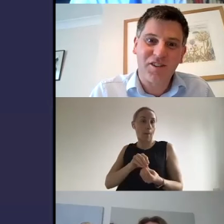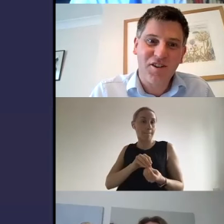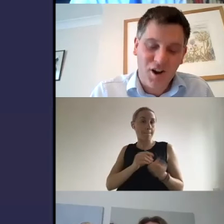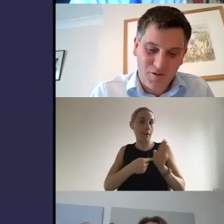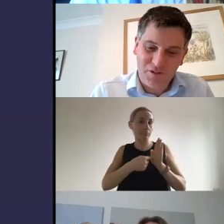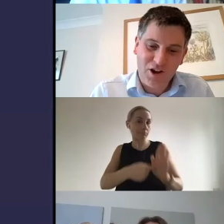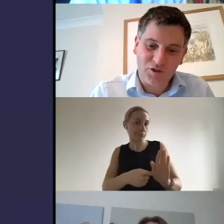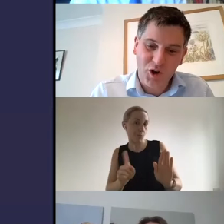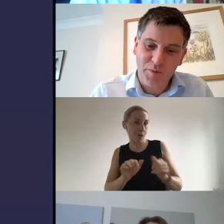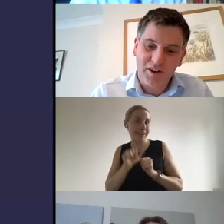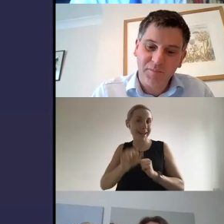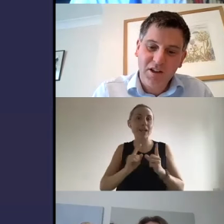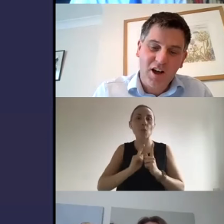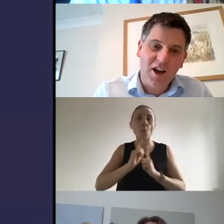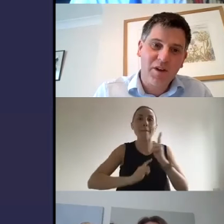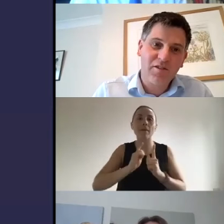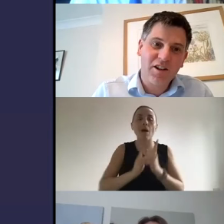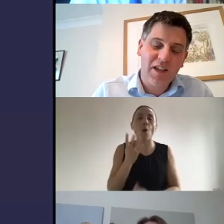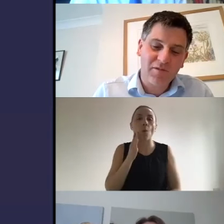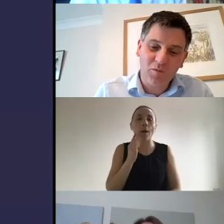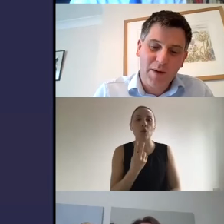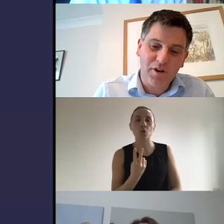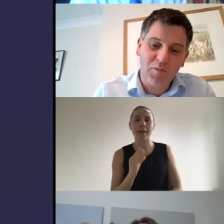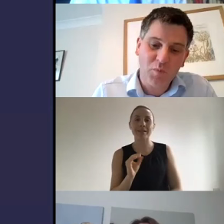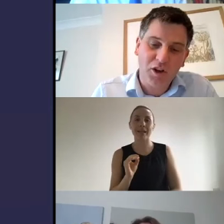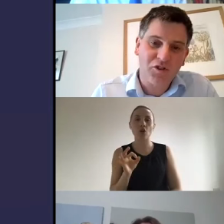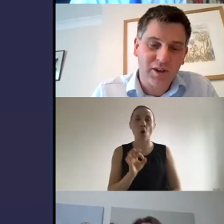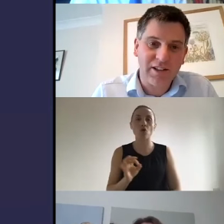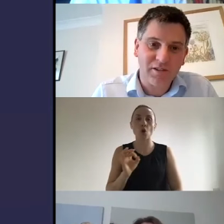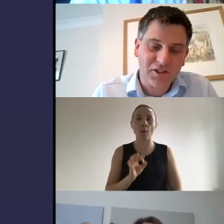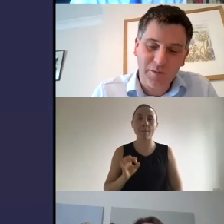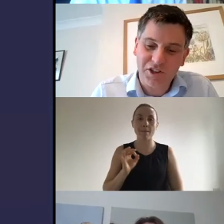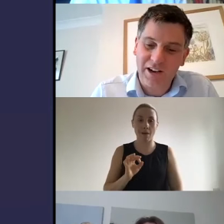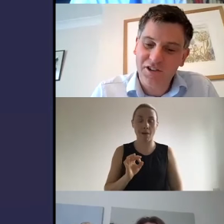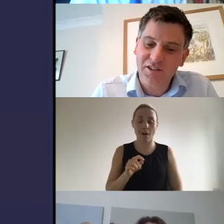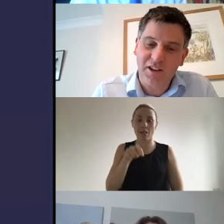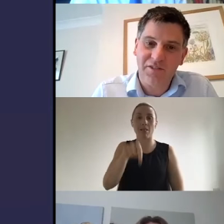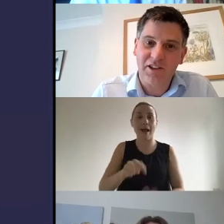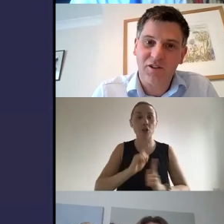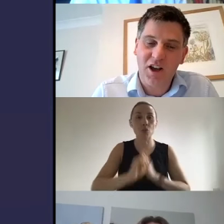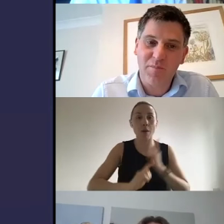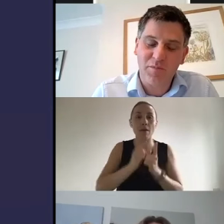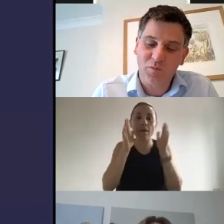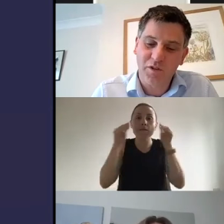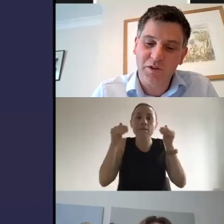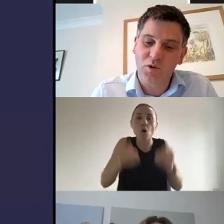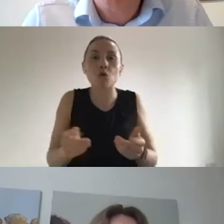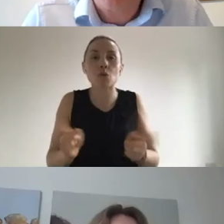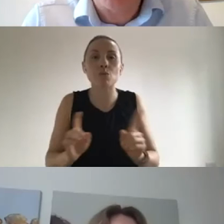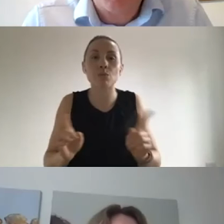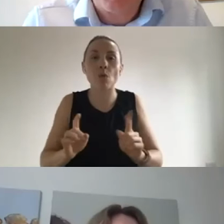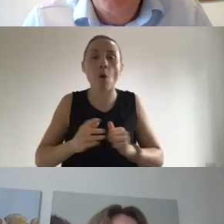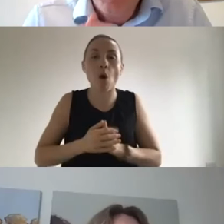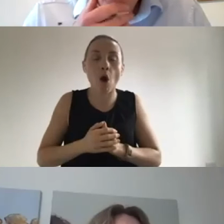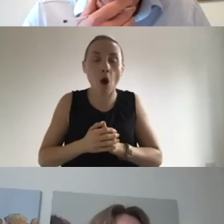20th of October. And in that webinar, we're going to drill into some of the challenges that I think we've been talking